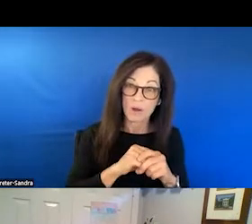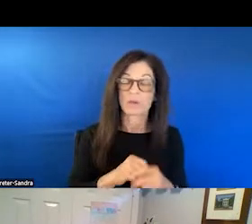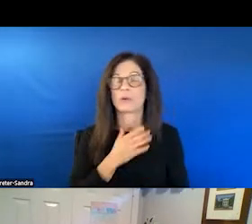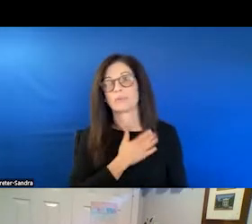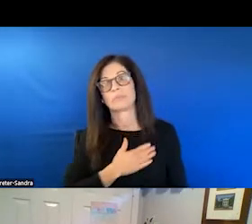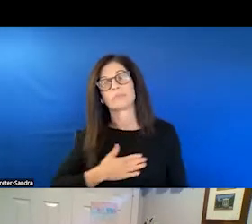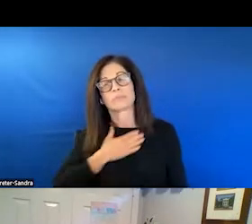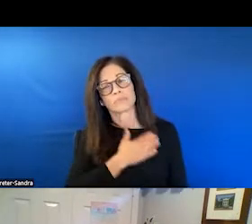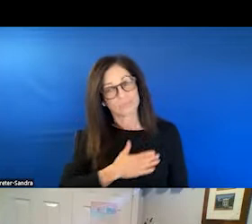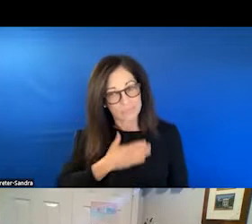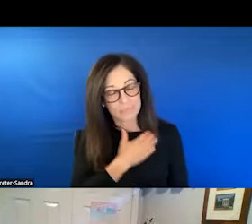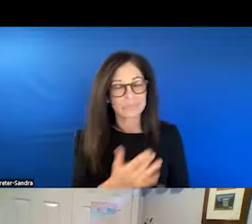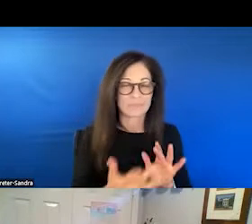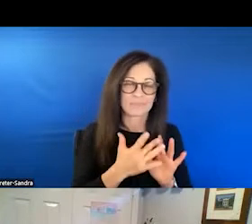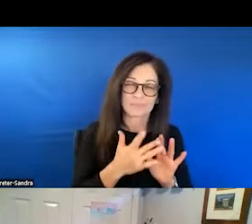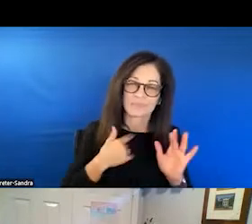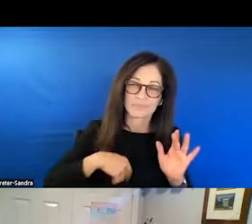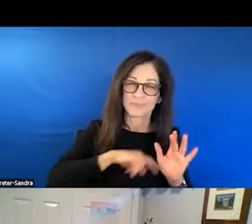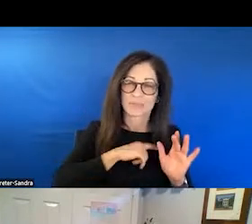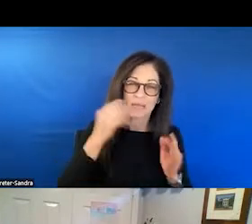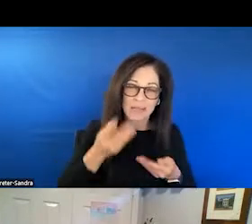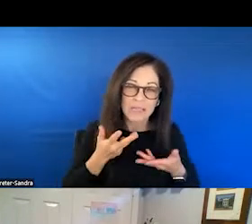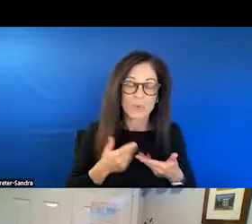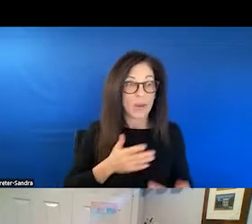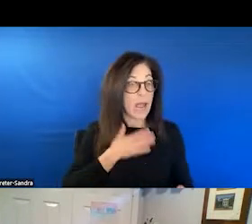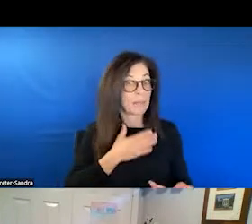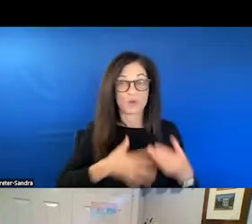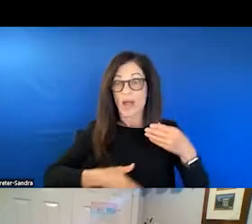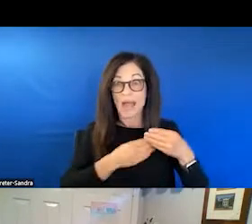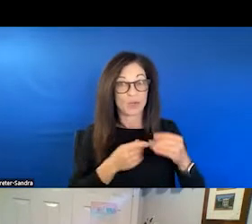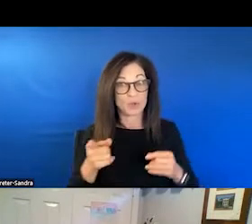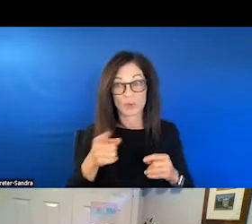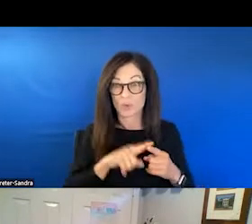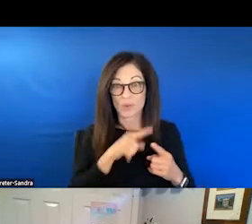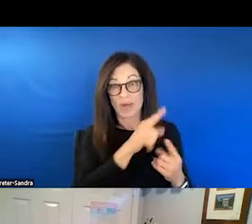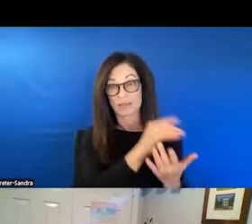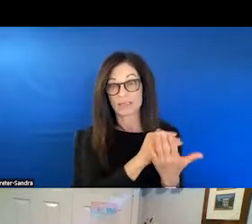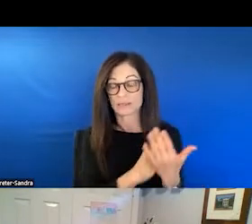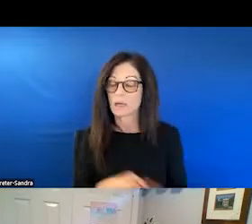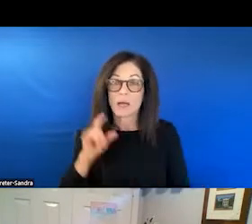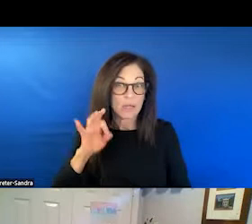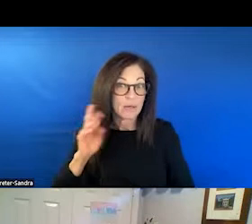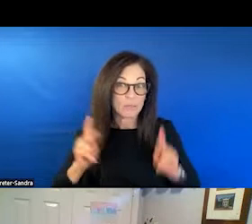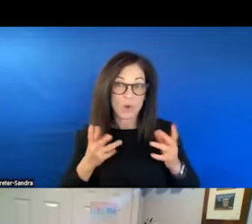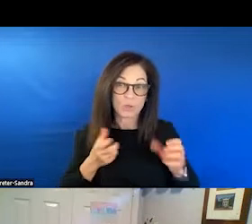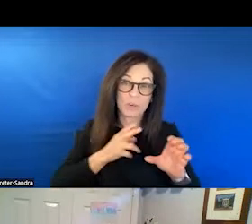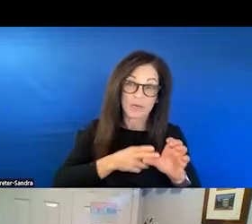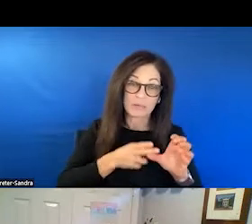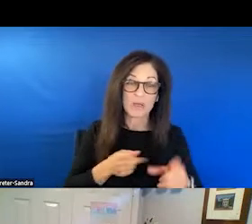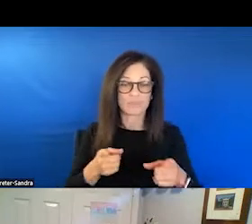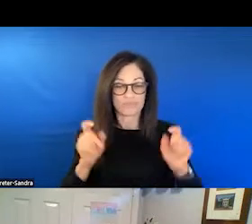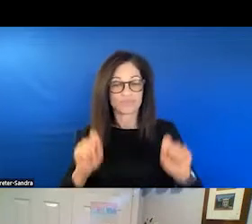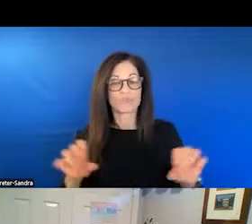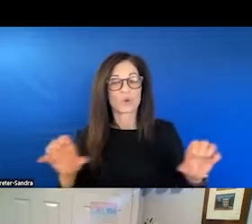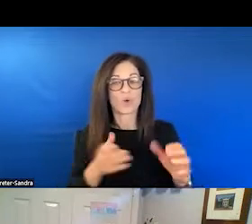get in contact with us. Let us know. We'll be happy to add you to that list. For those that wish to participate in it, you can go through